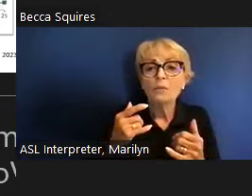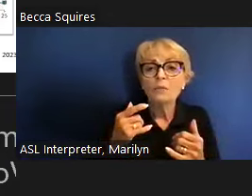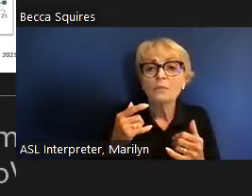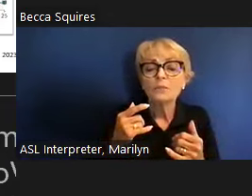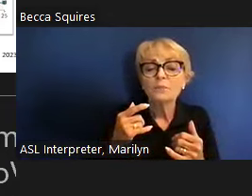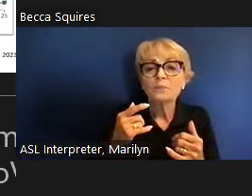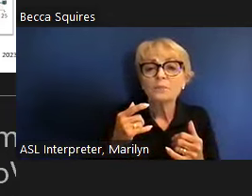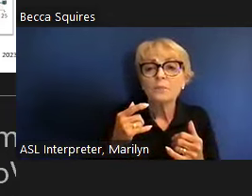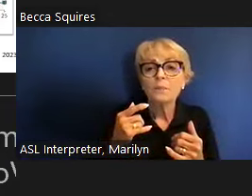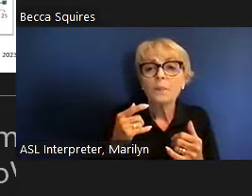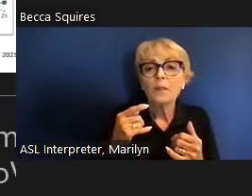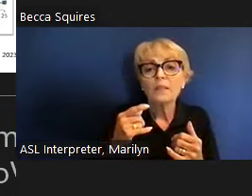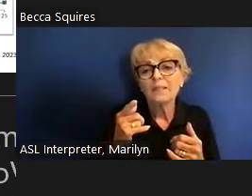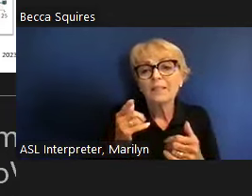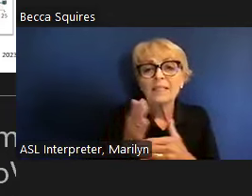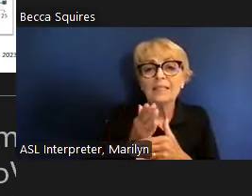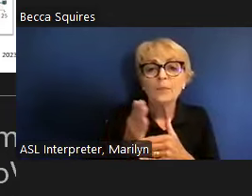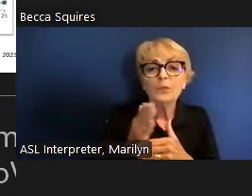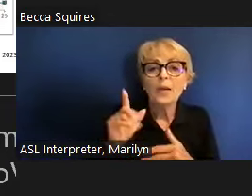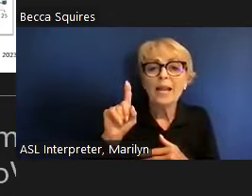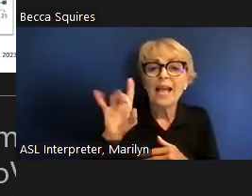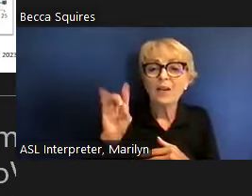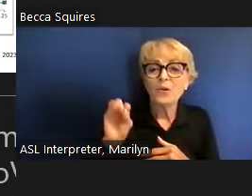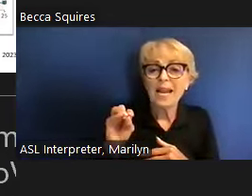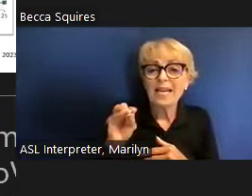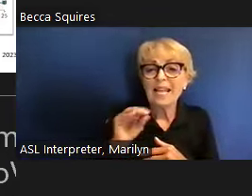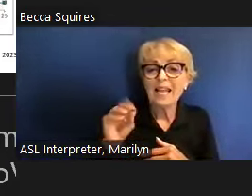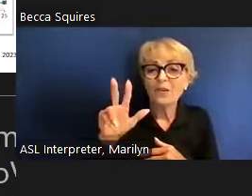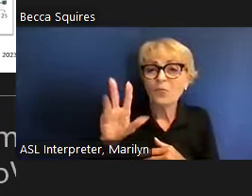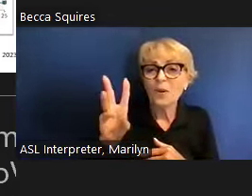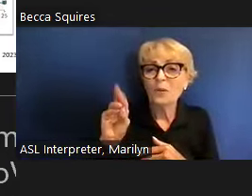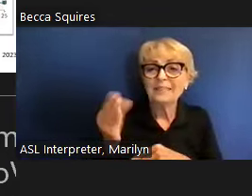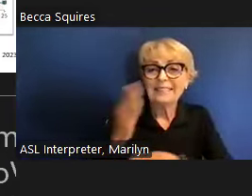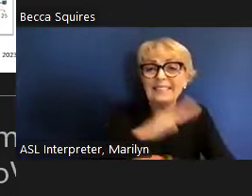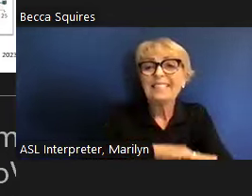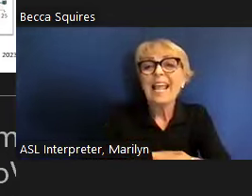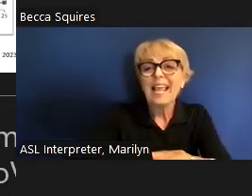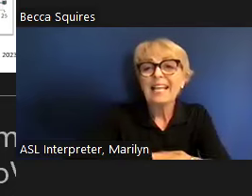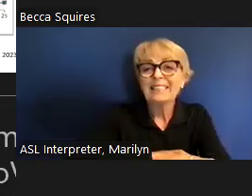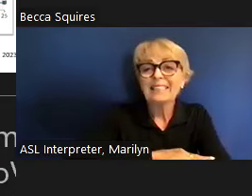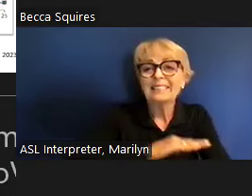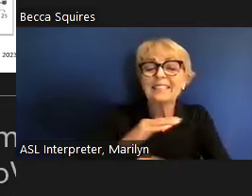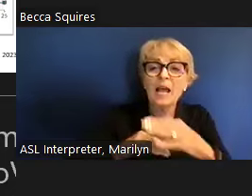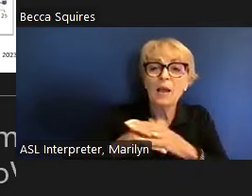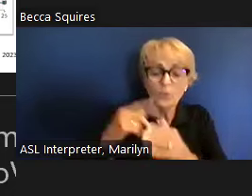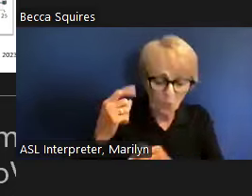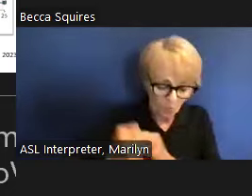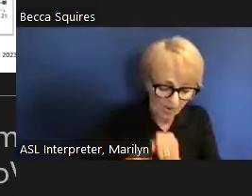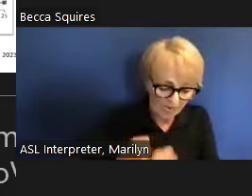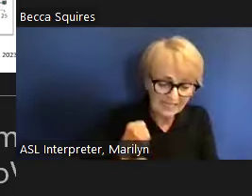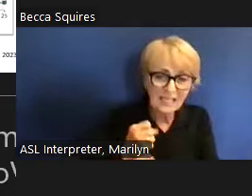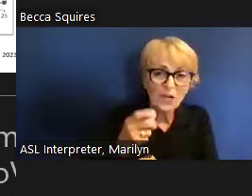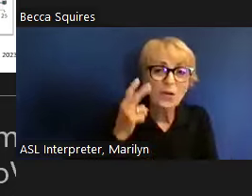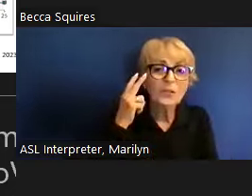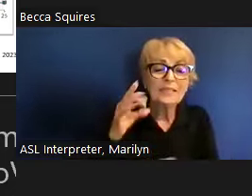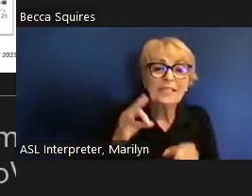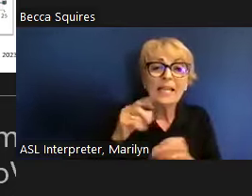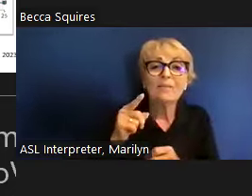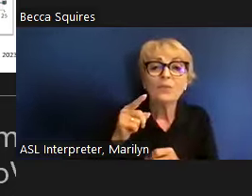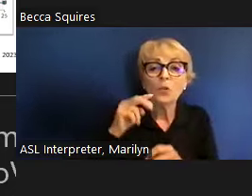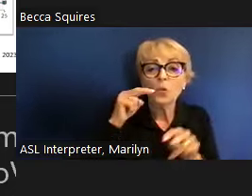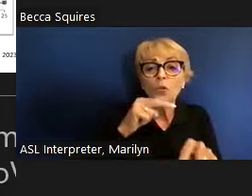between 180 and 360 days. So this is out to a year. And what you can see if you look